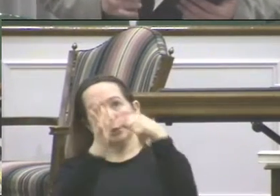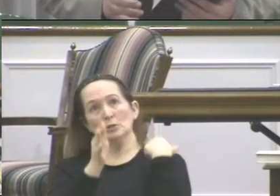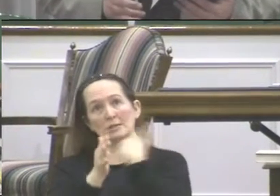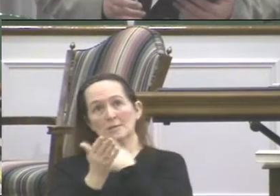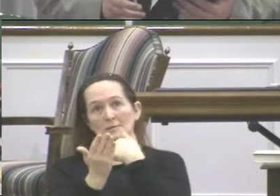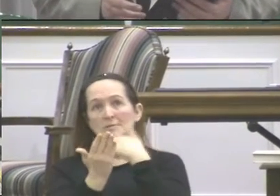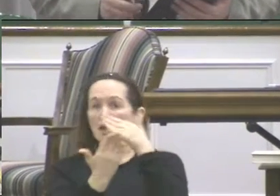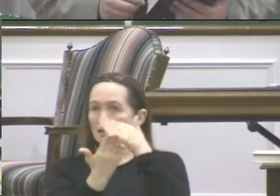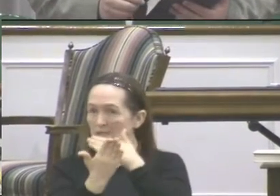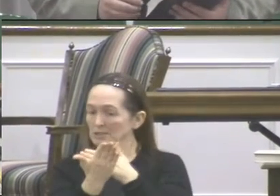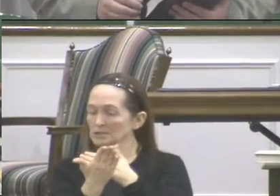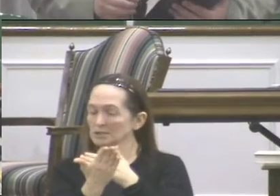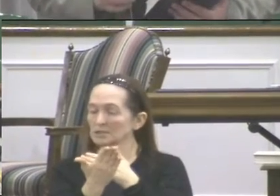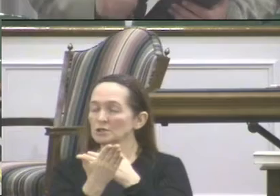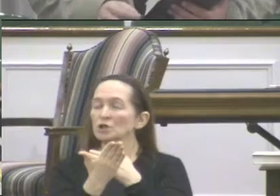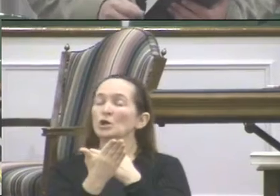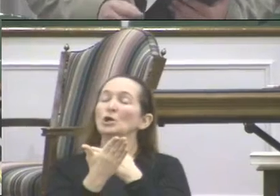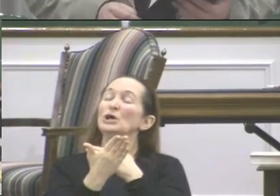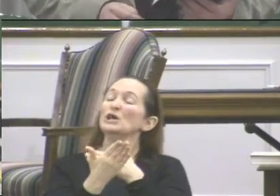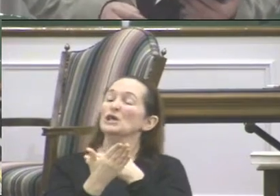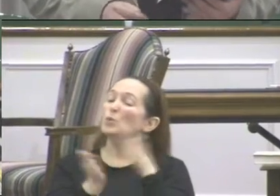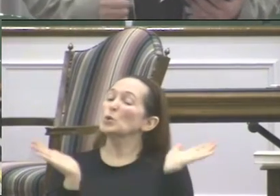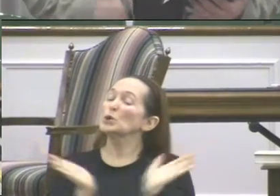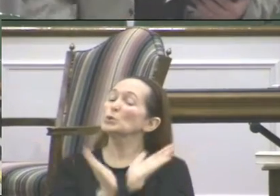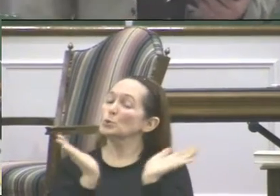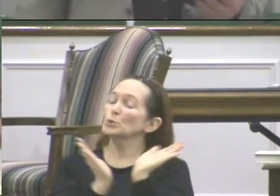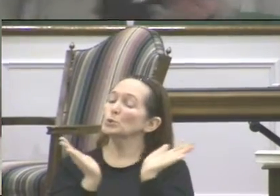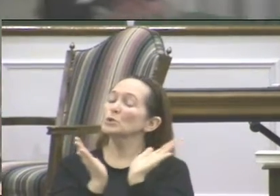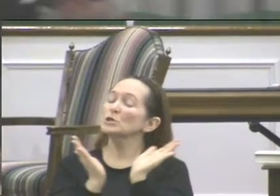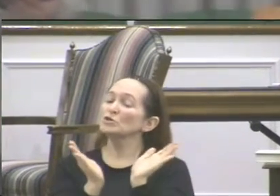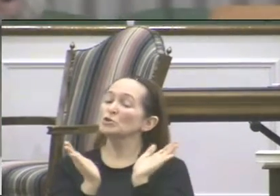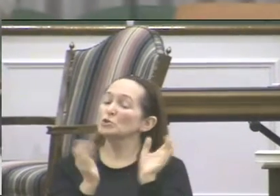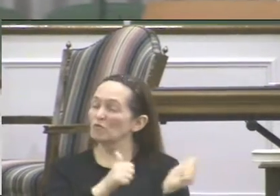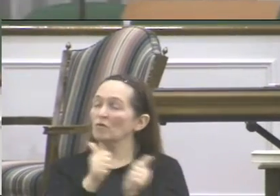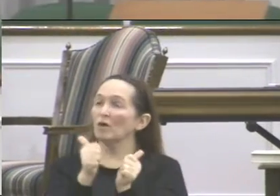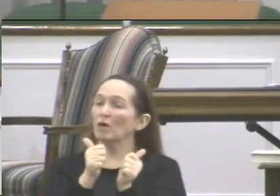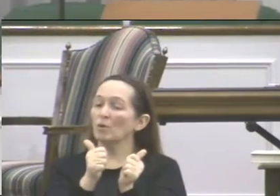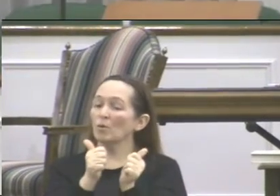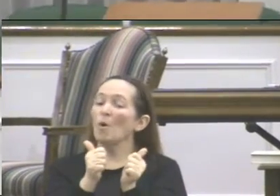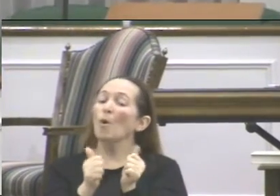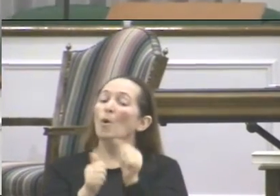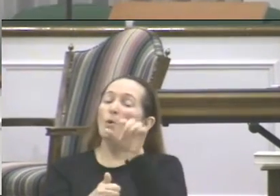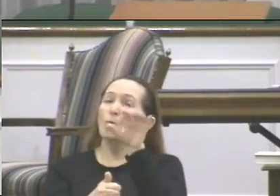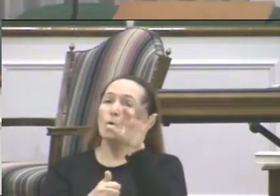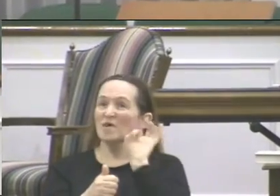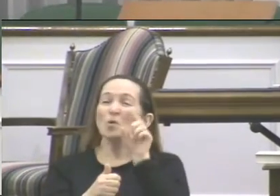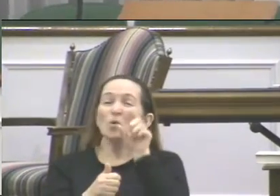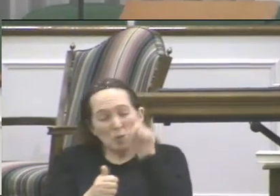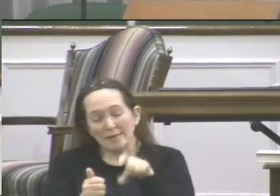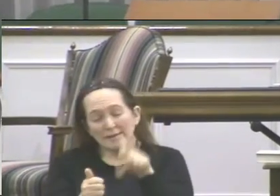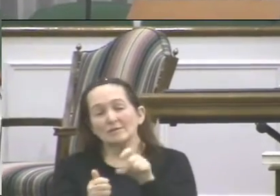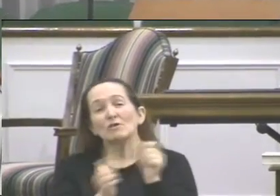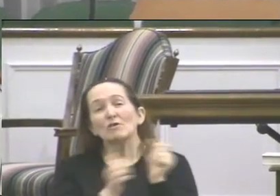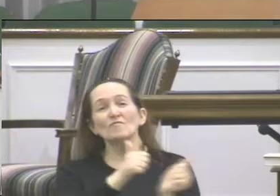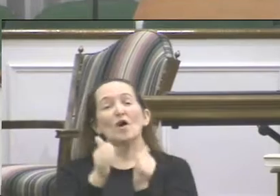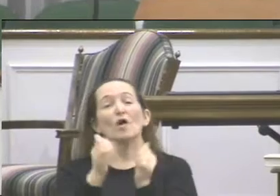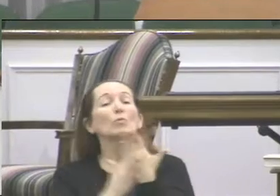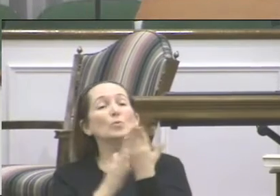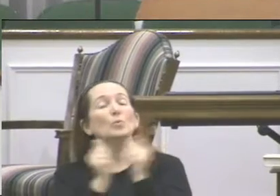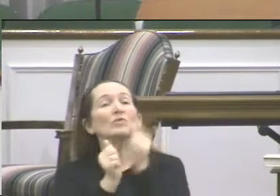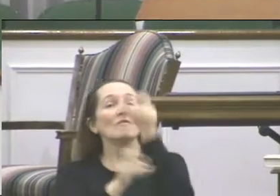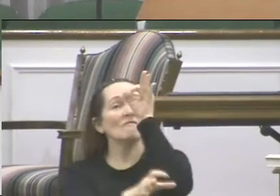In this lesson, we will find the need to follow through by faith in what God has called us